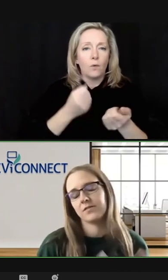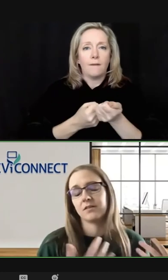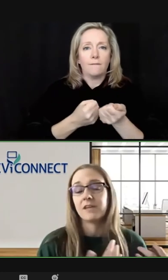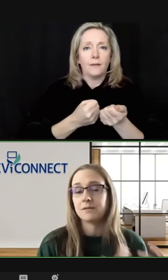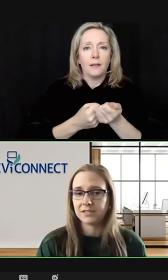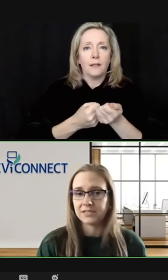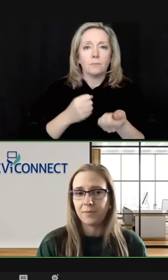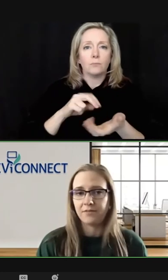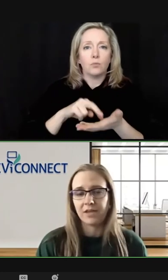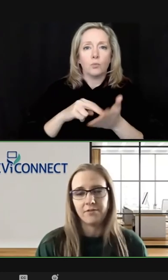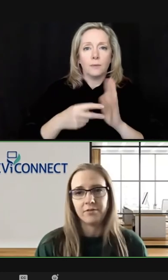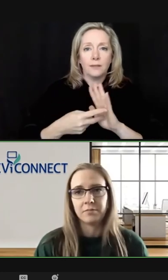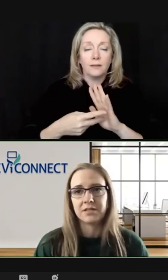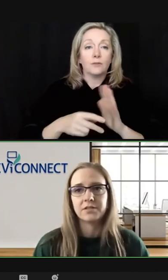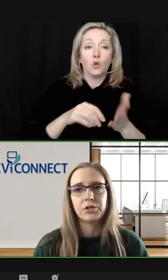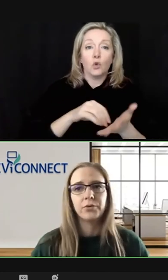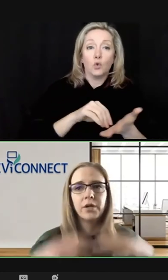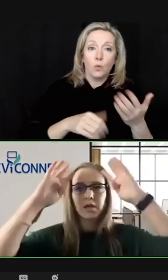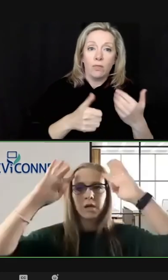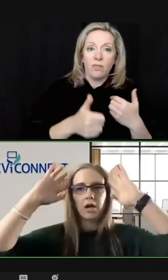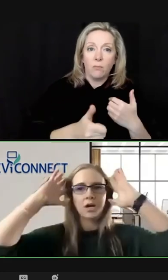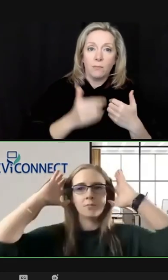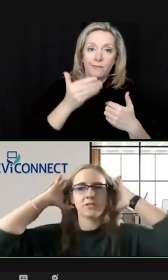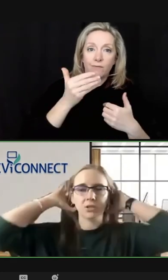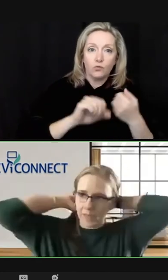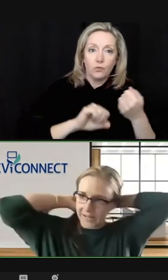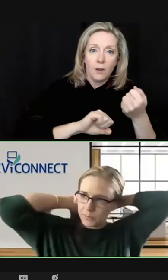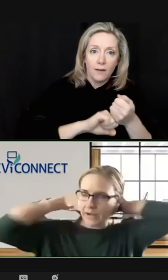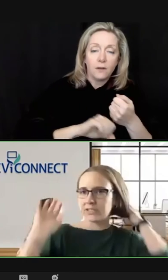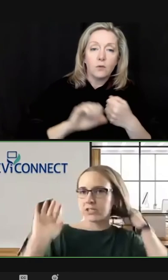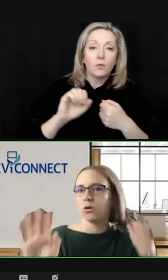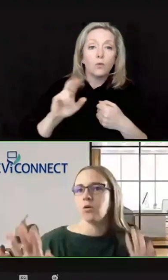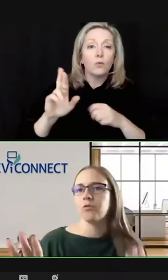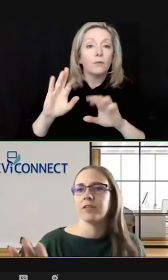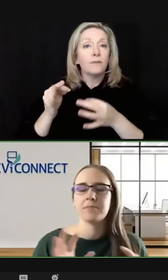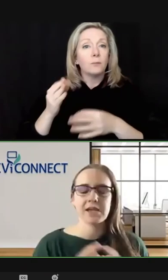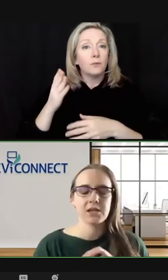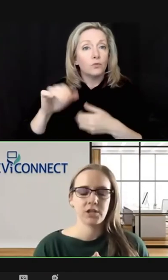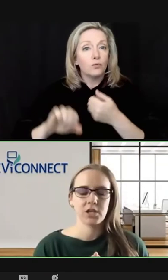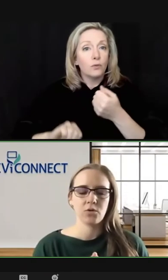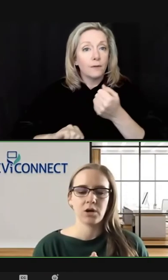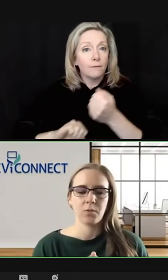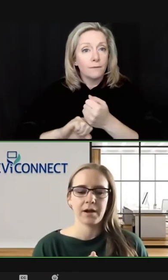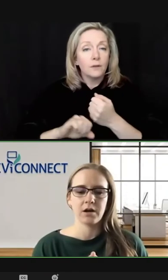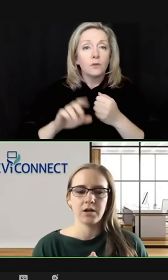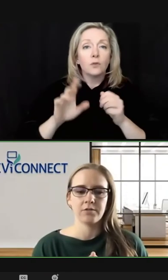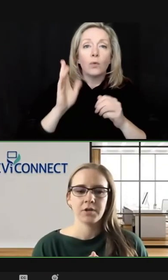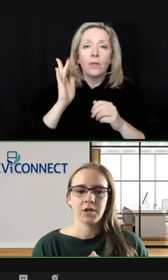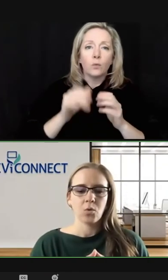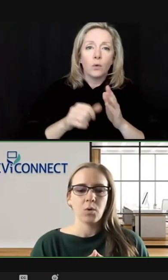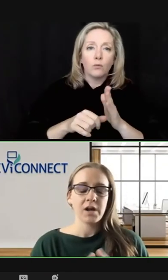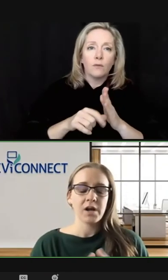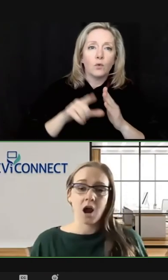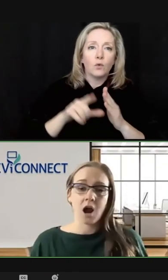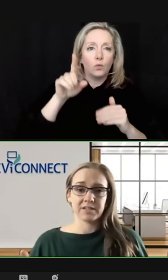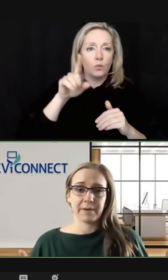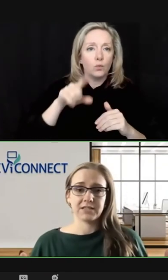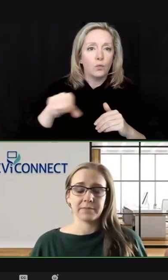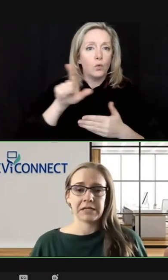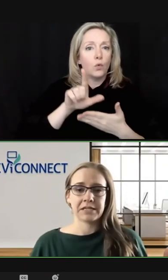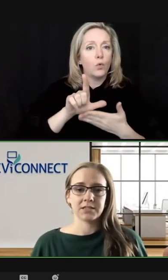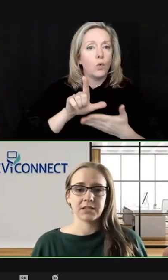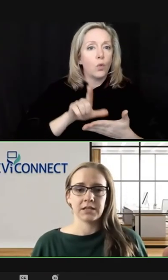for themselves and the families to help advocate for themselves too. And so that's why I like to go over this and making sure that you are aware of what are